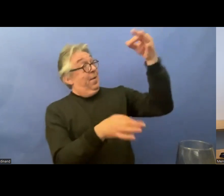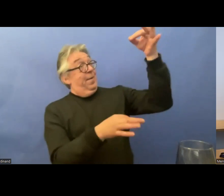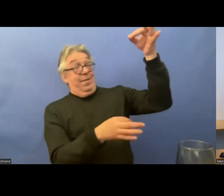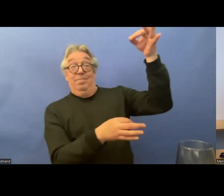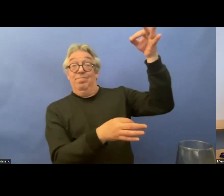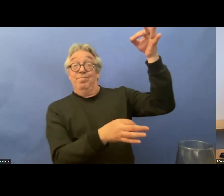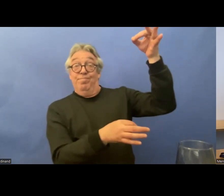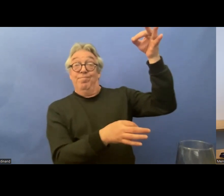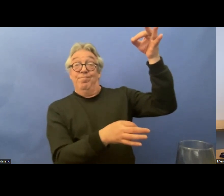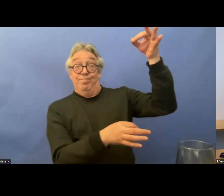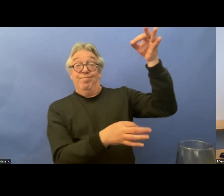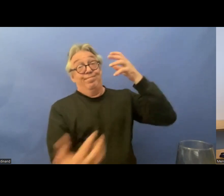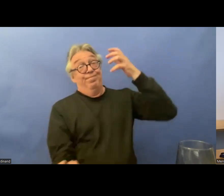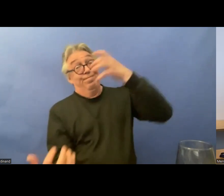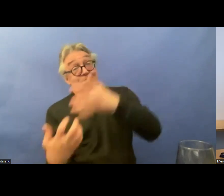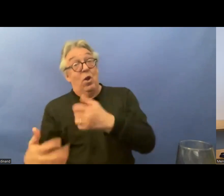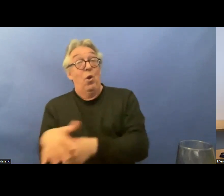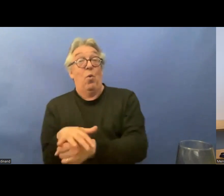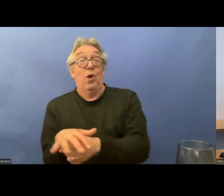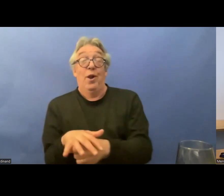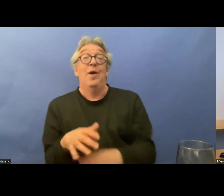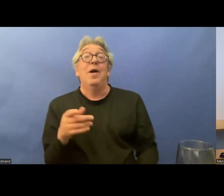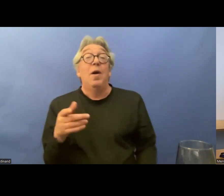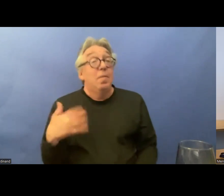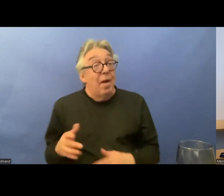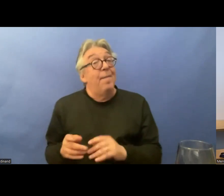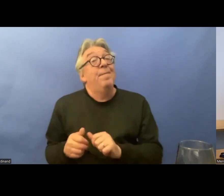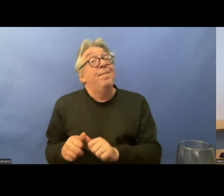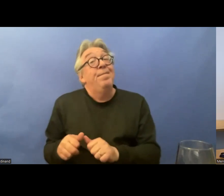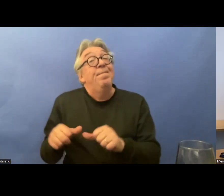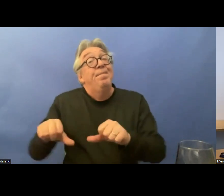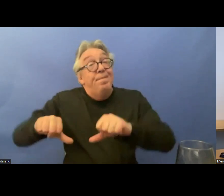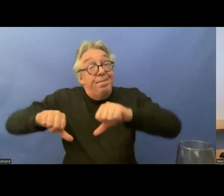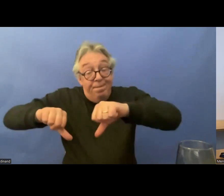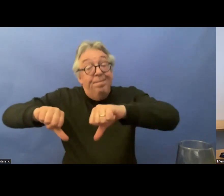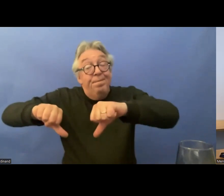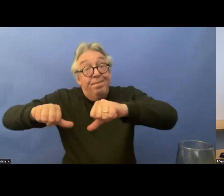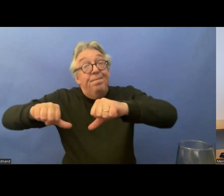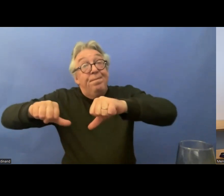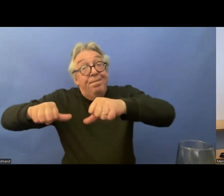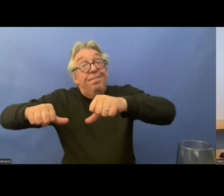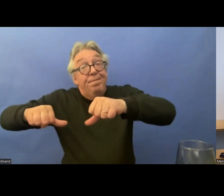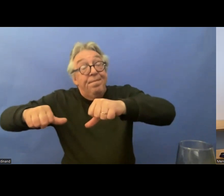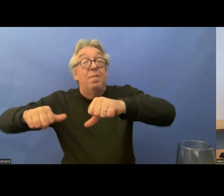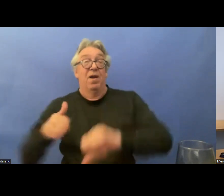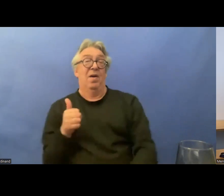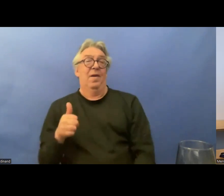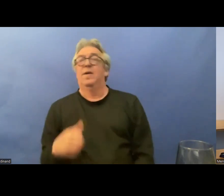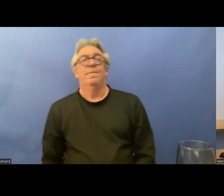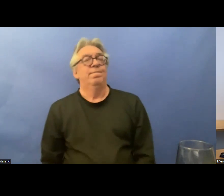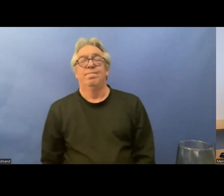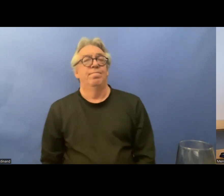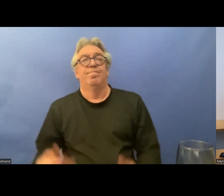progress on localization, but we're far from where we need to be in terms of the level of representation, the meaningful participation in terms